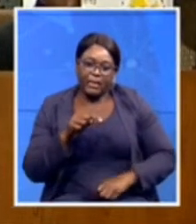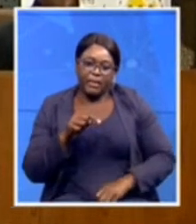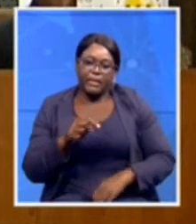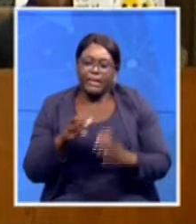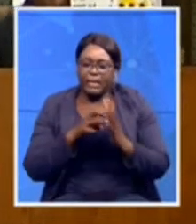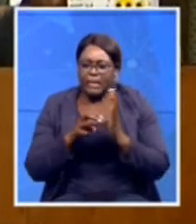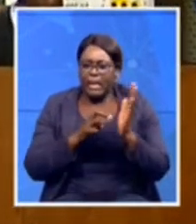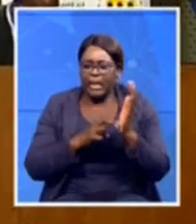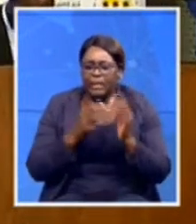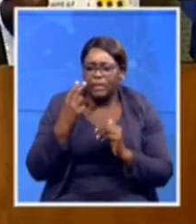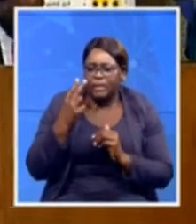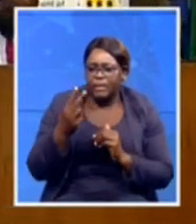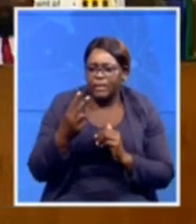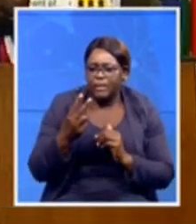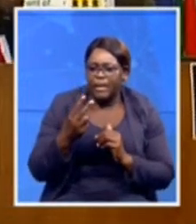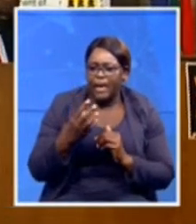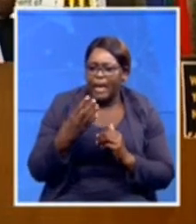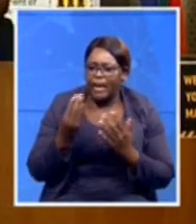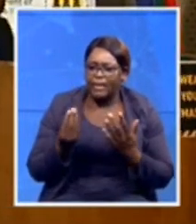transformed